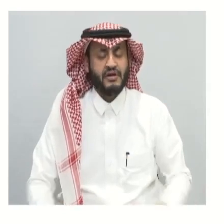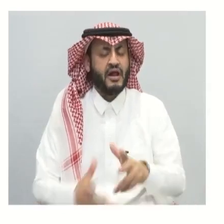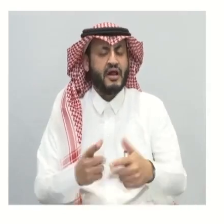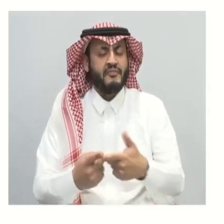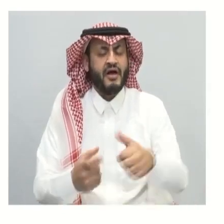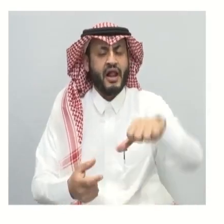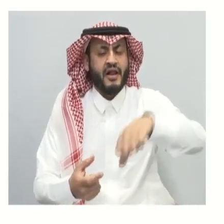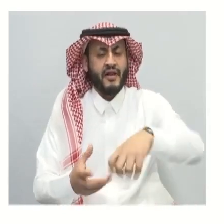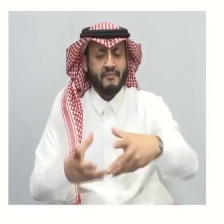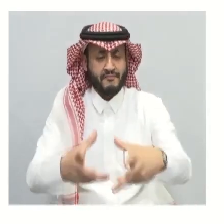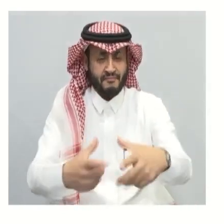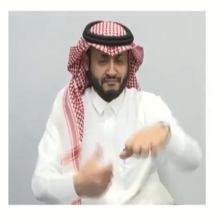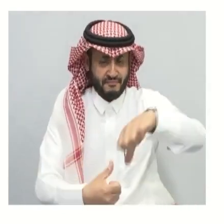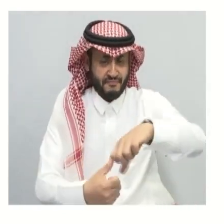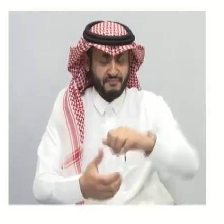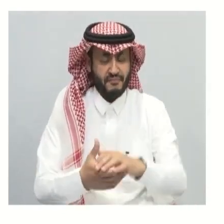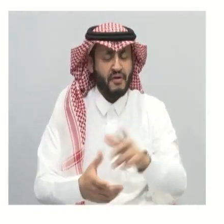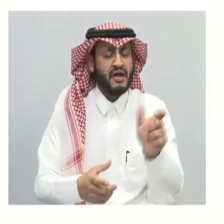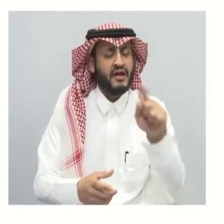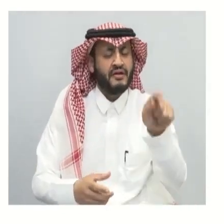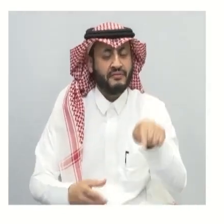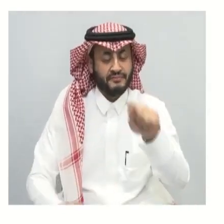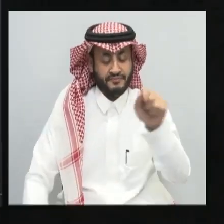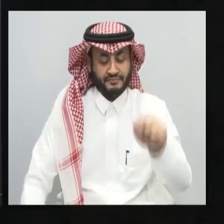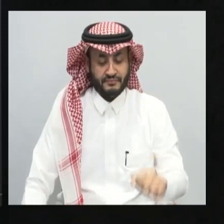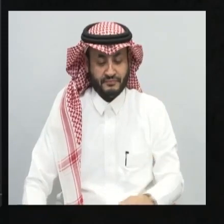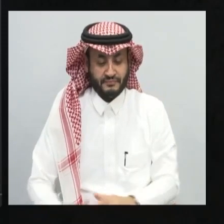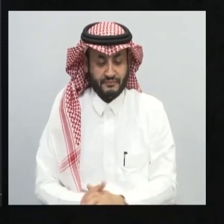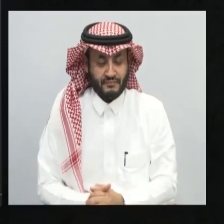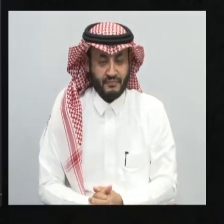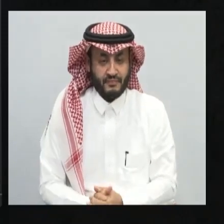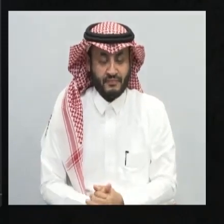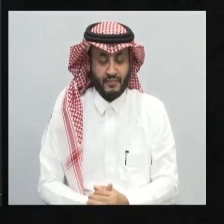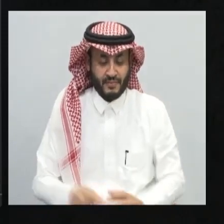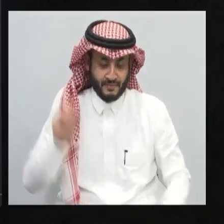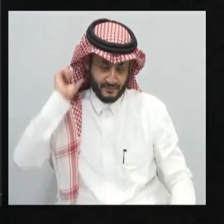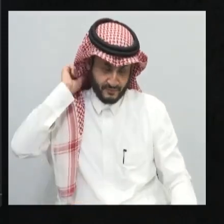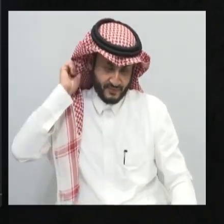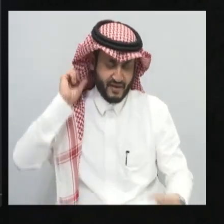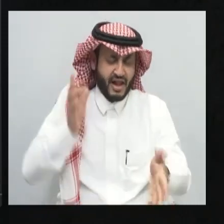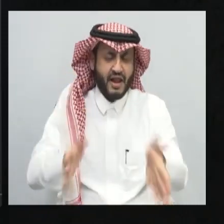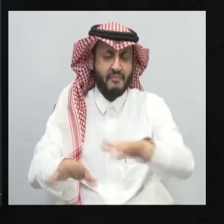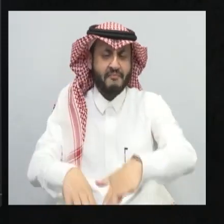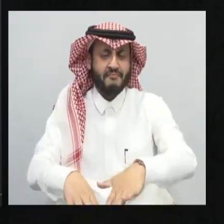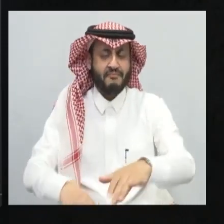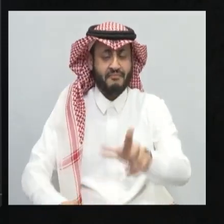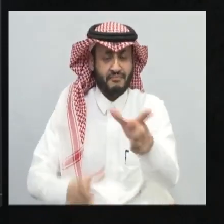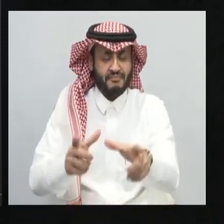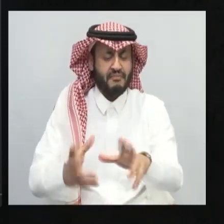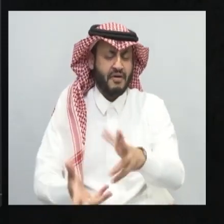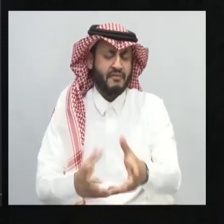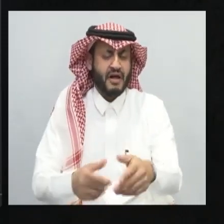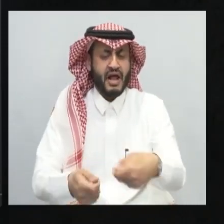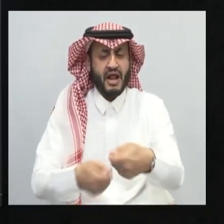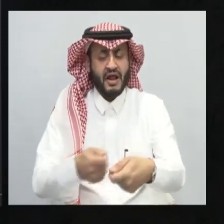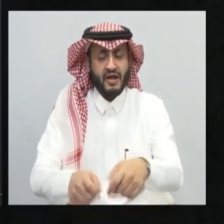item, we're having certain questions to speak about a faulty item, a damaged item. It could be something that you